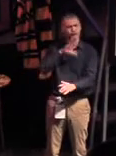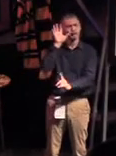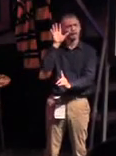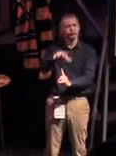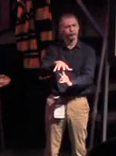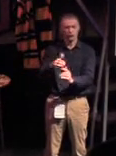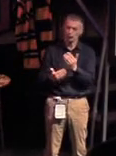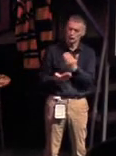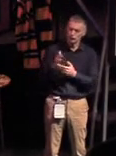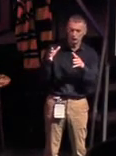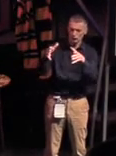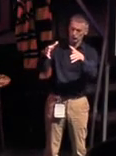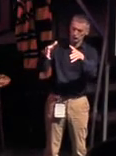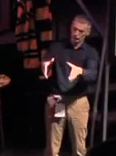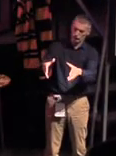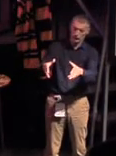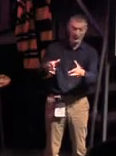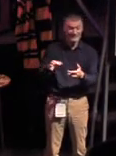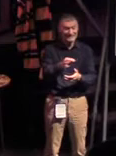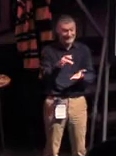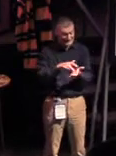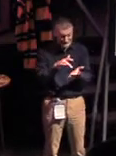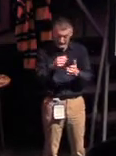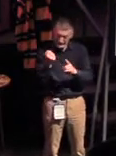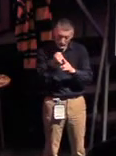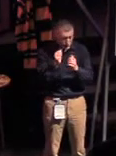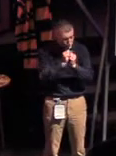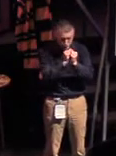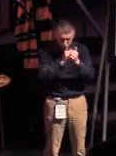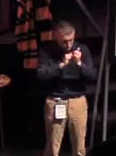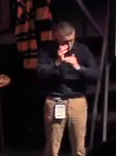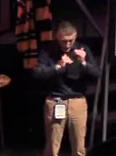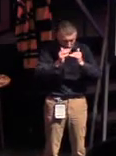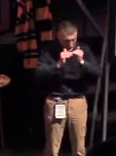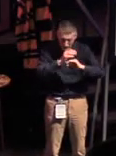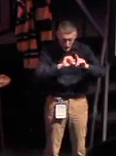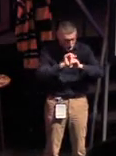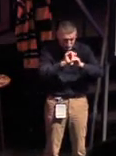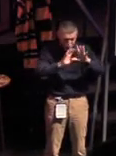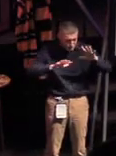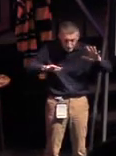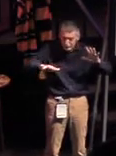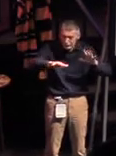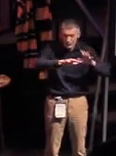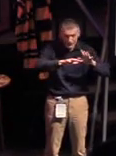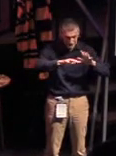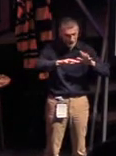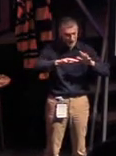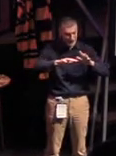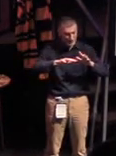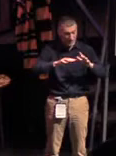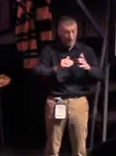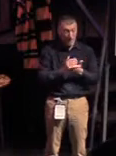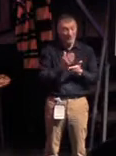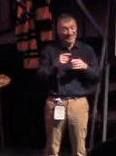We've totally reconstructed the city centre. We're putting it as a place in this world where everybody's buying online, as